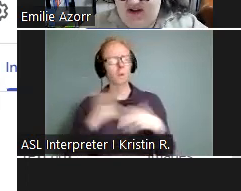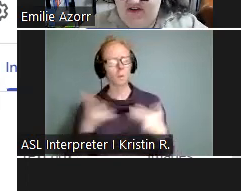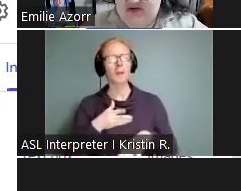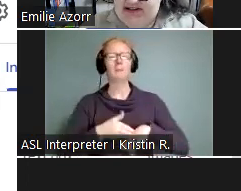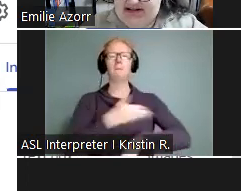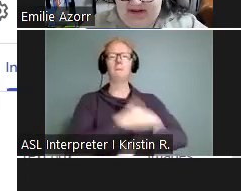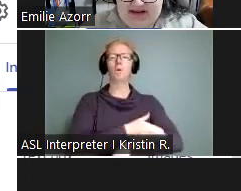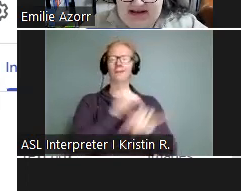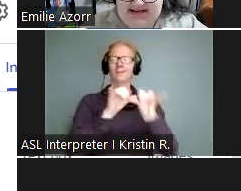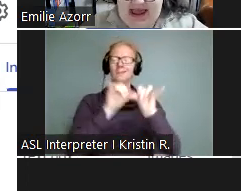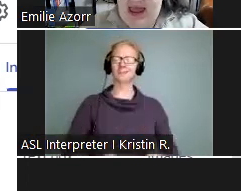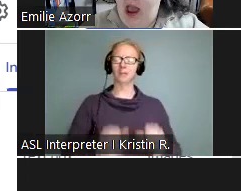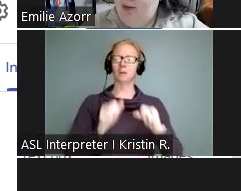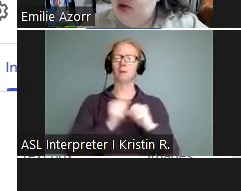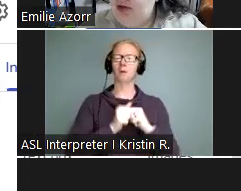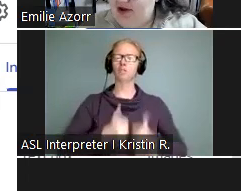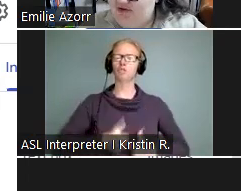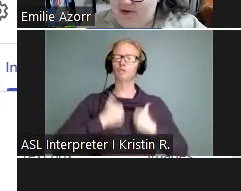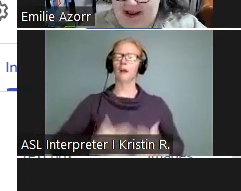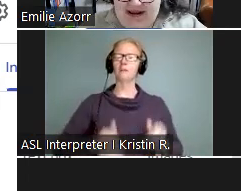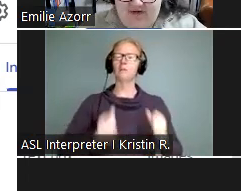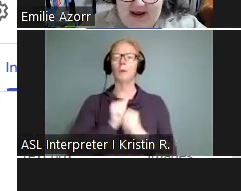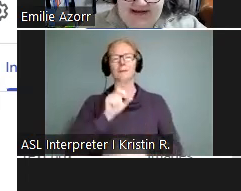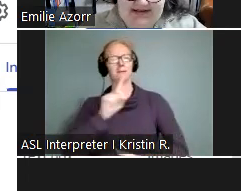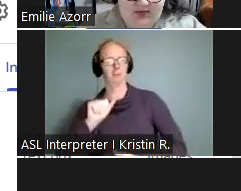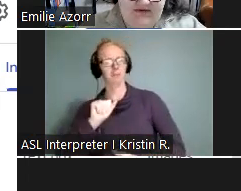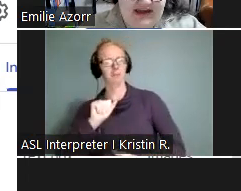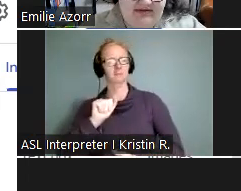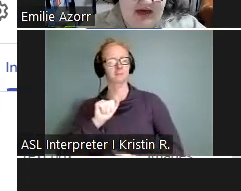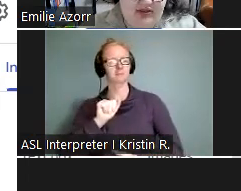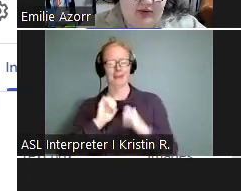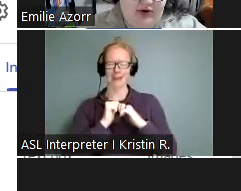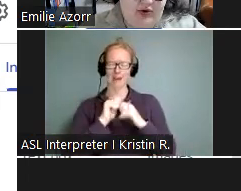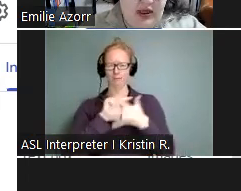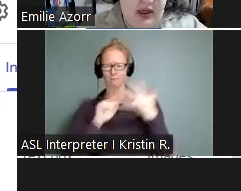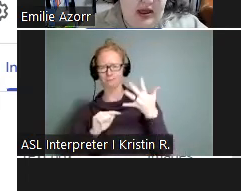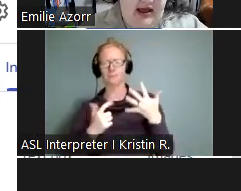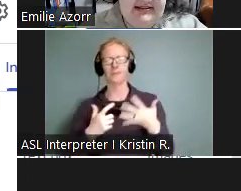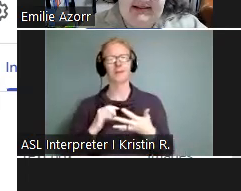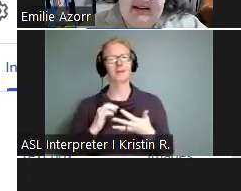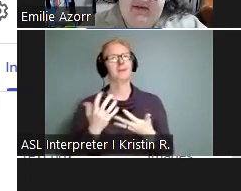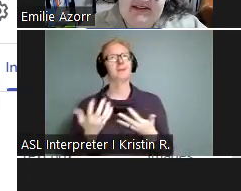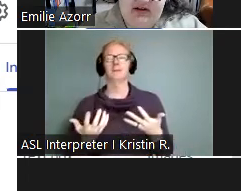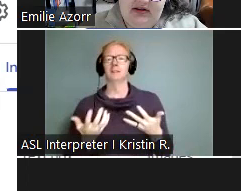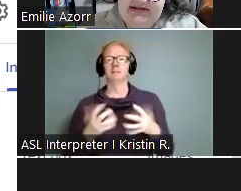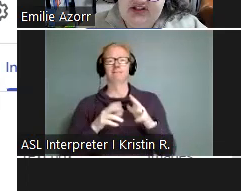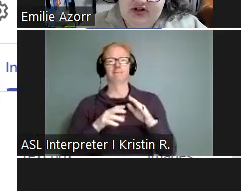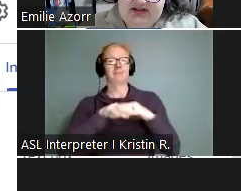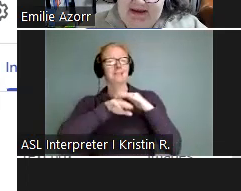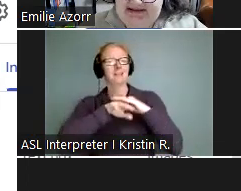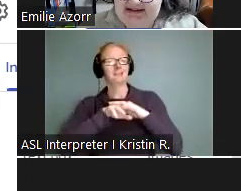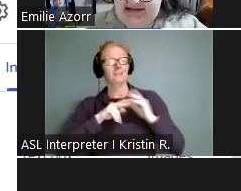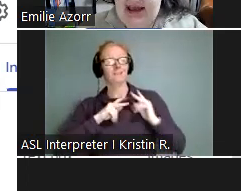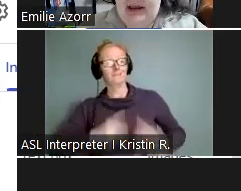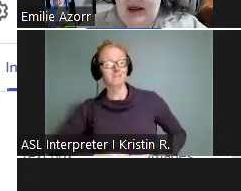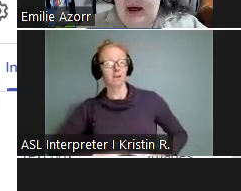system for survivors with disabilities, and we do that in a variety of ways. We've done that through assessing physical and